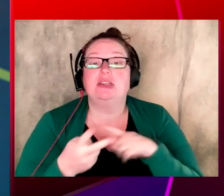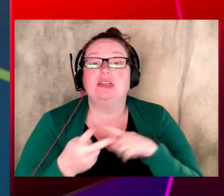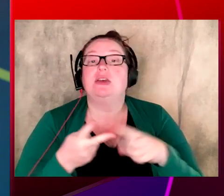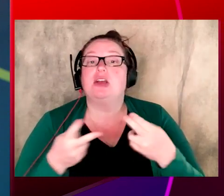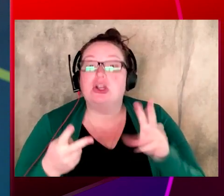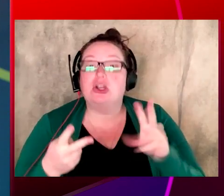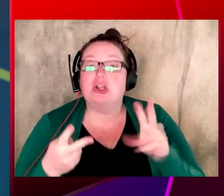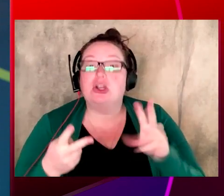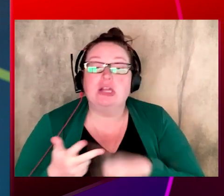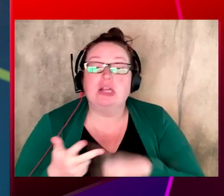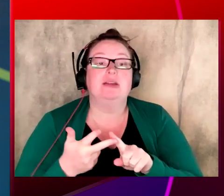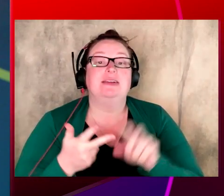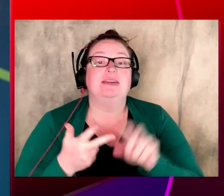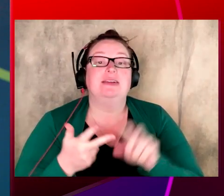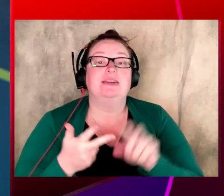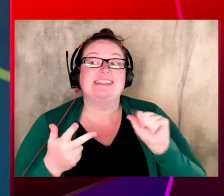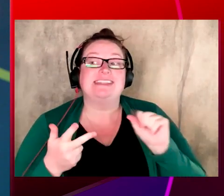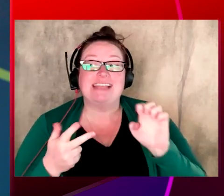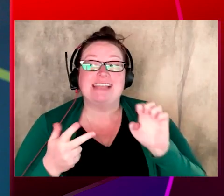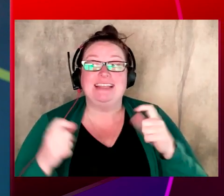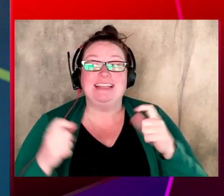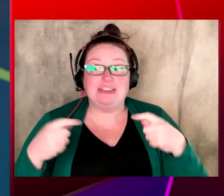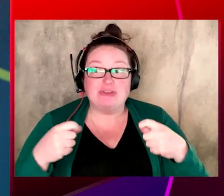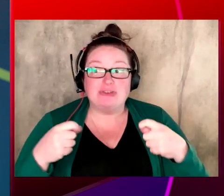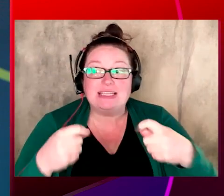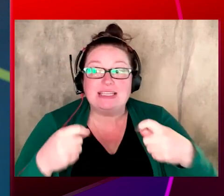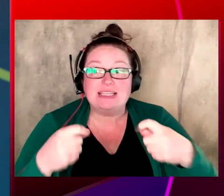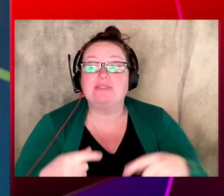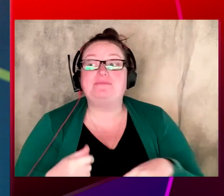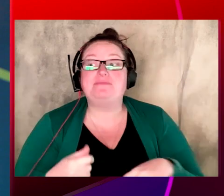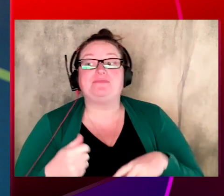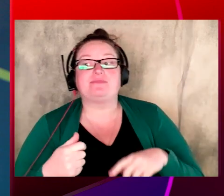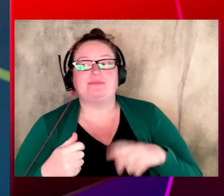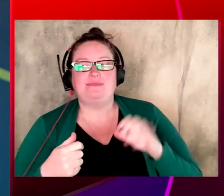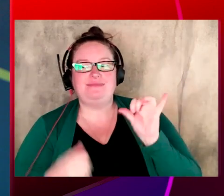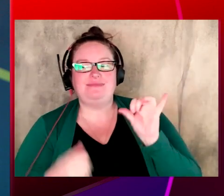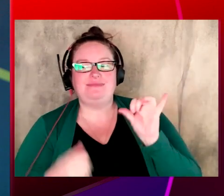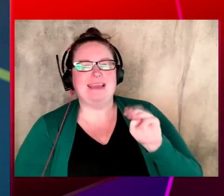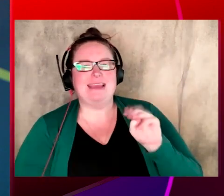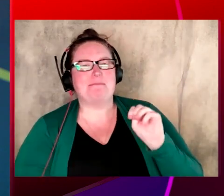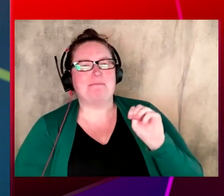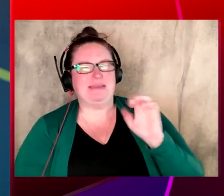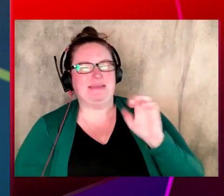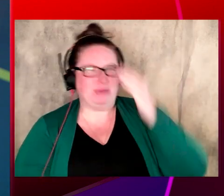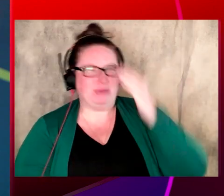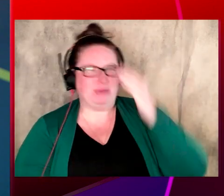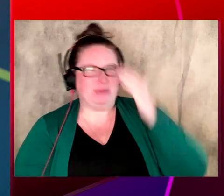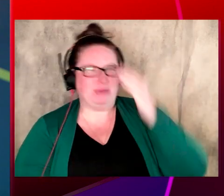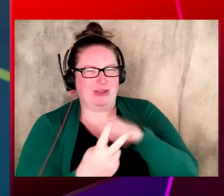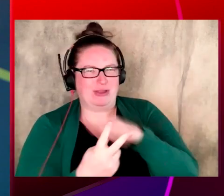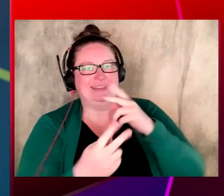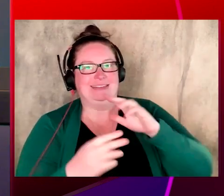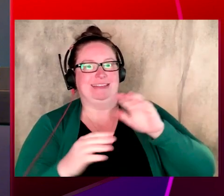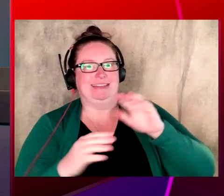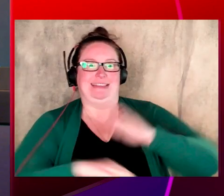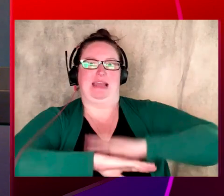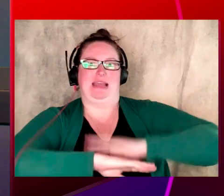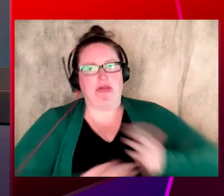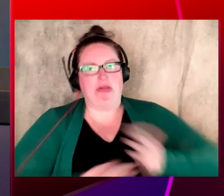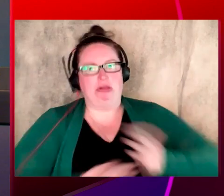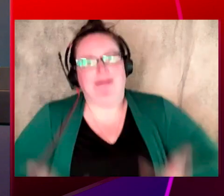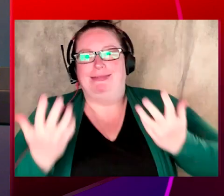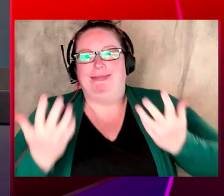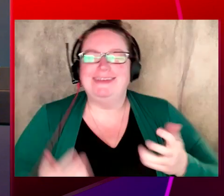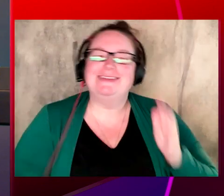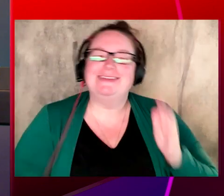state synchronization, and that meme where you flip the table over. It goes through that, and then you think to yourself, well, this